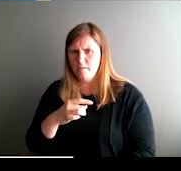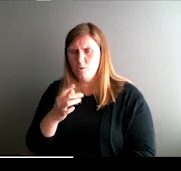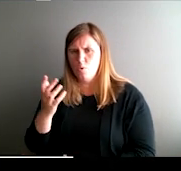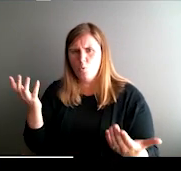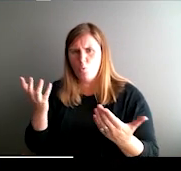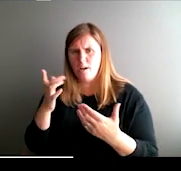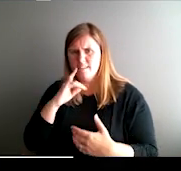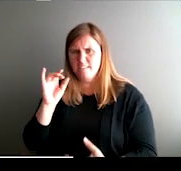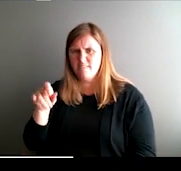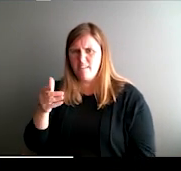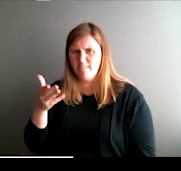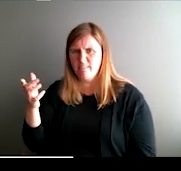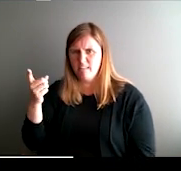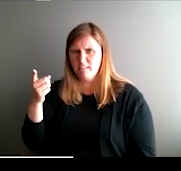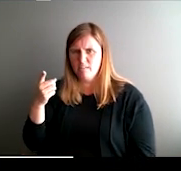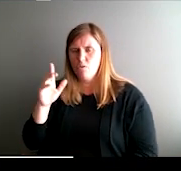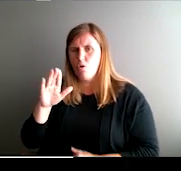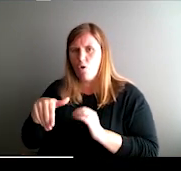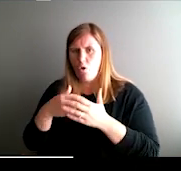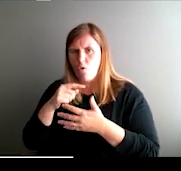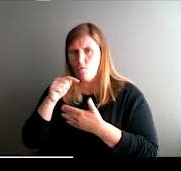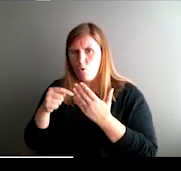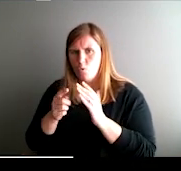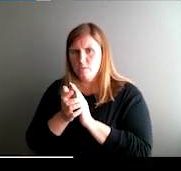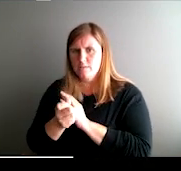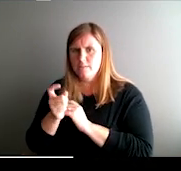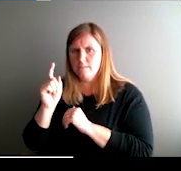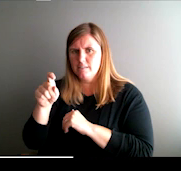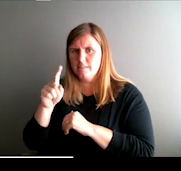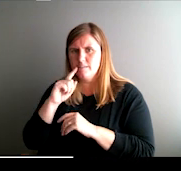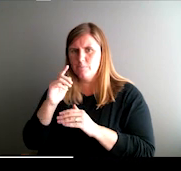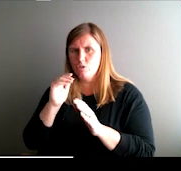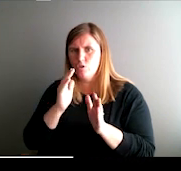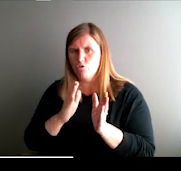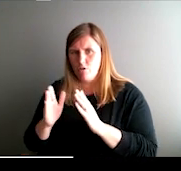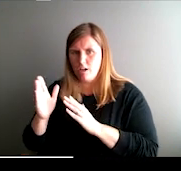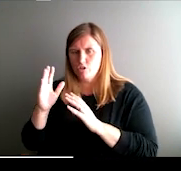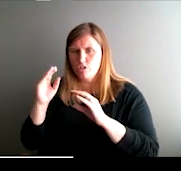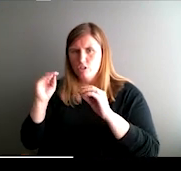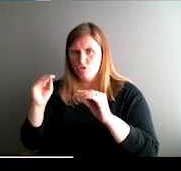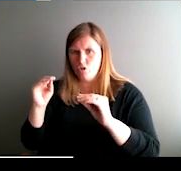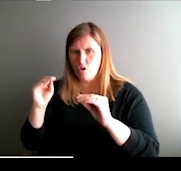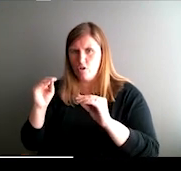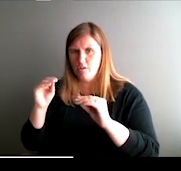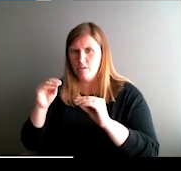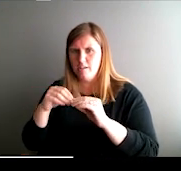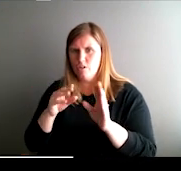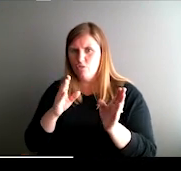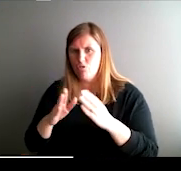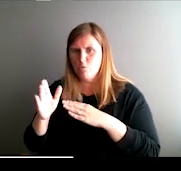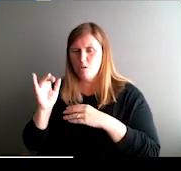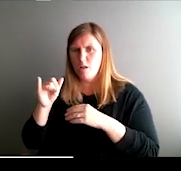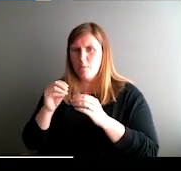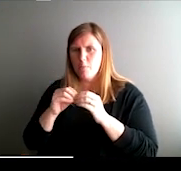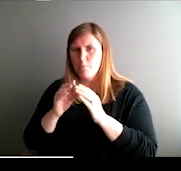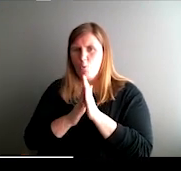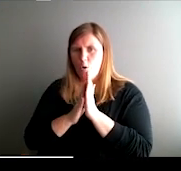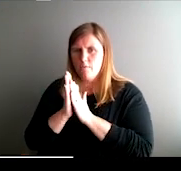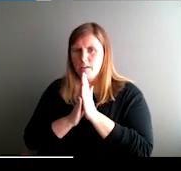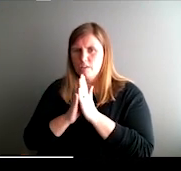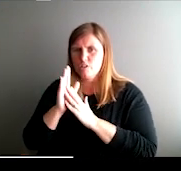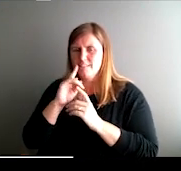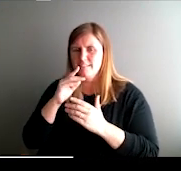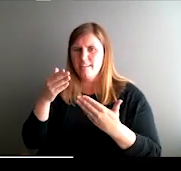What is that thing? All of those skills need to be arranged, need to be taught in an arrangement where the motivation